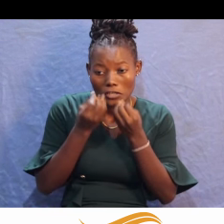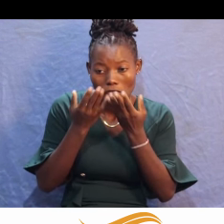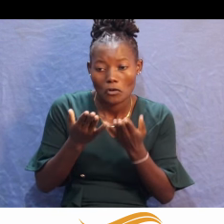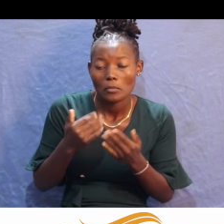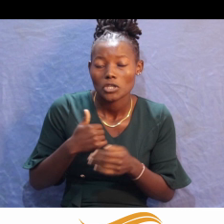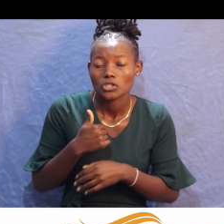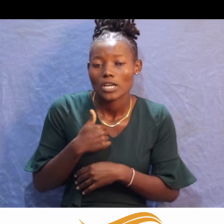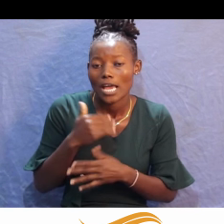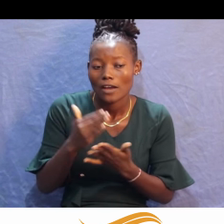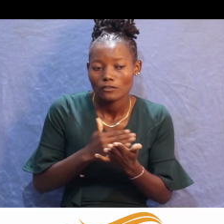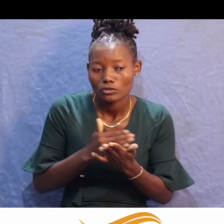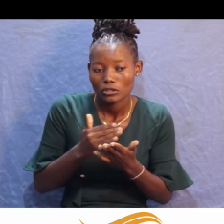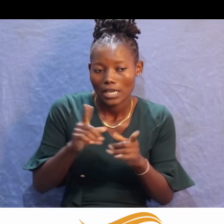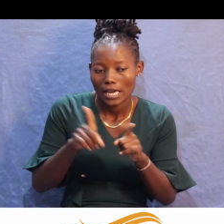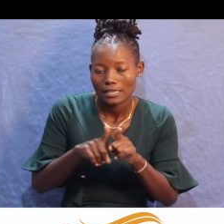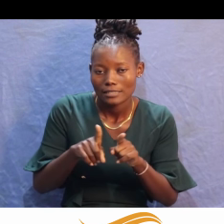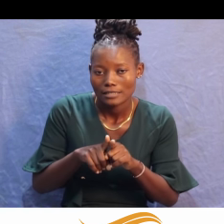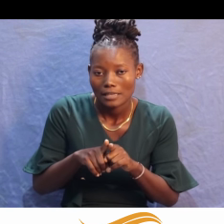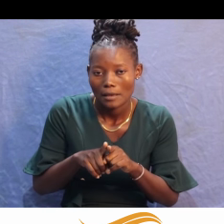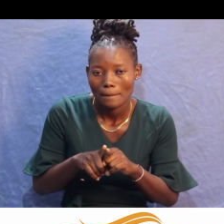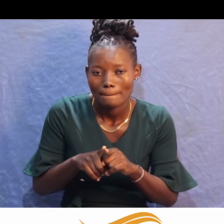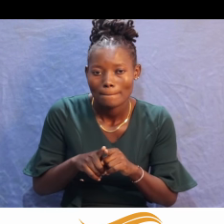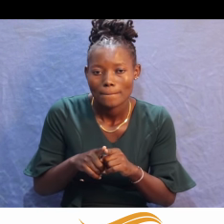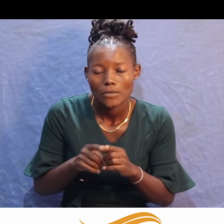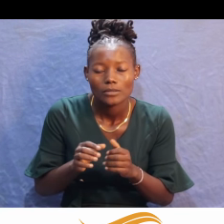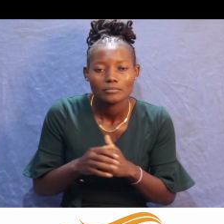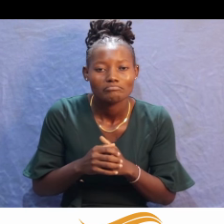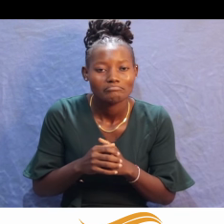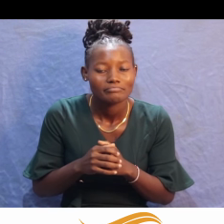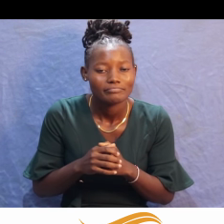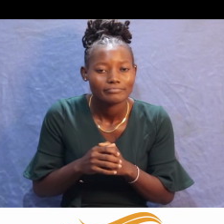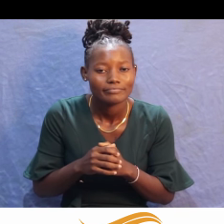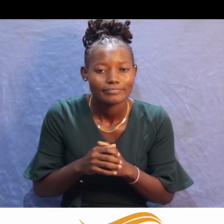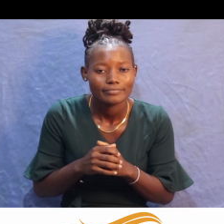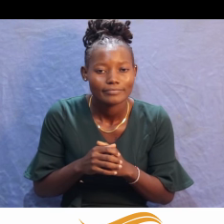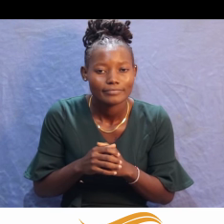and then some that you know, and it's sort of a nice mix. But